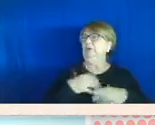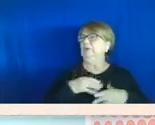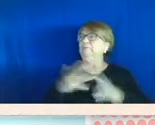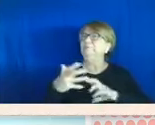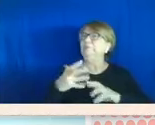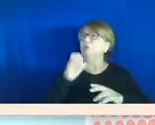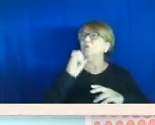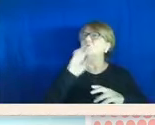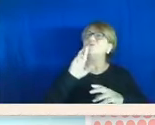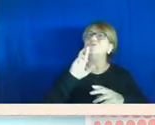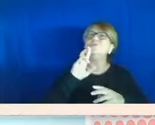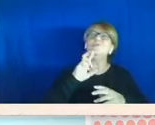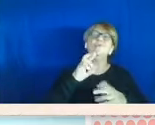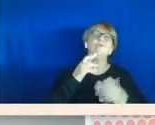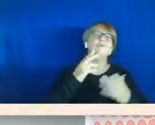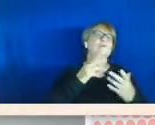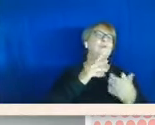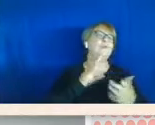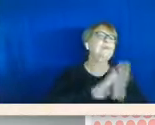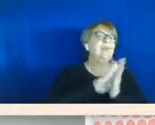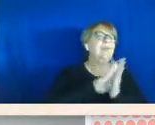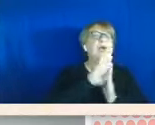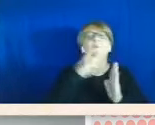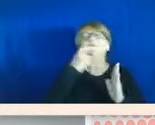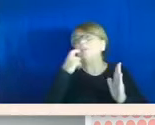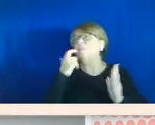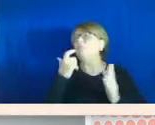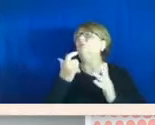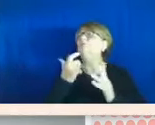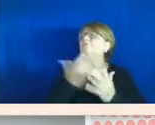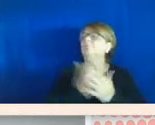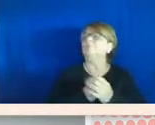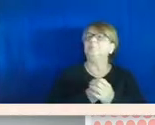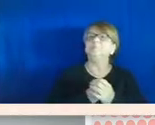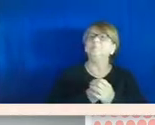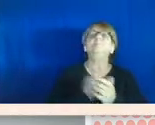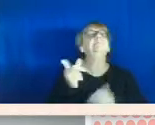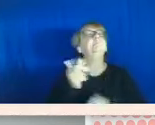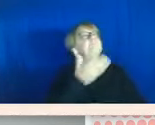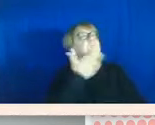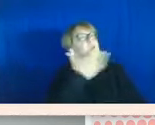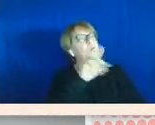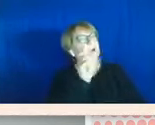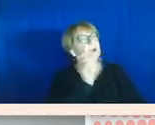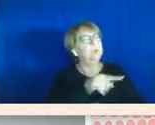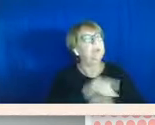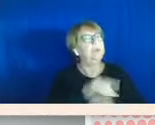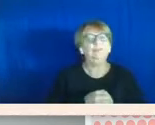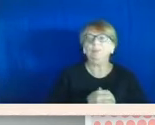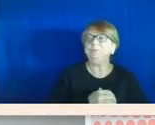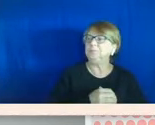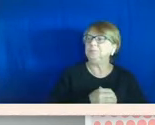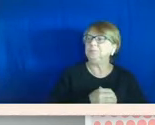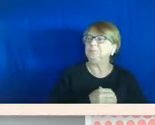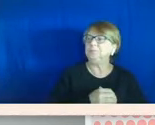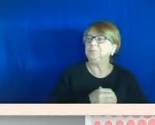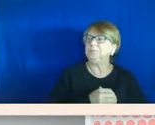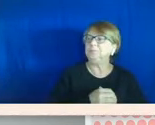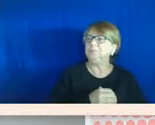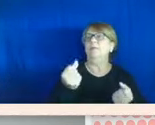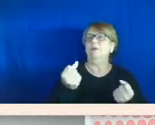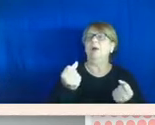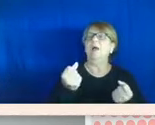a substance abuse problem? So that's a good question. That's a good question. The mental health, you